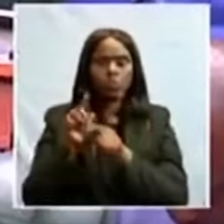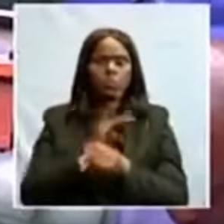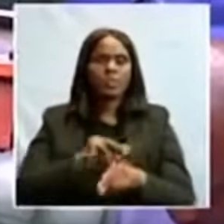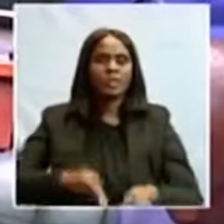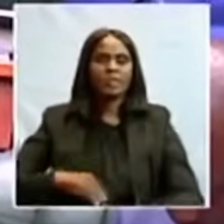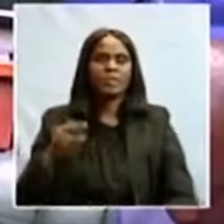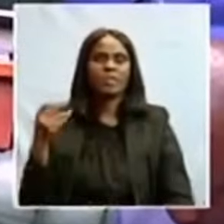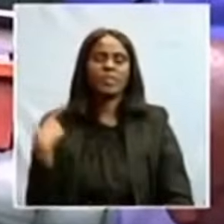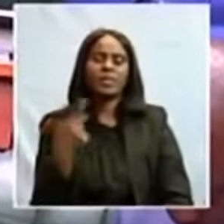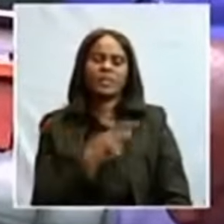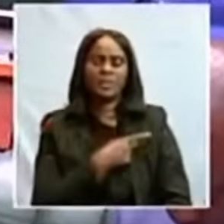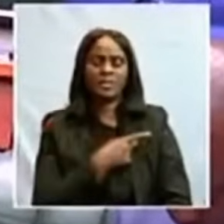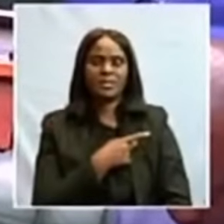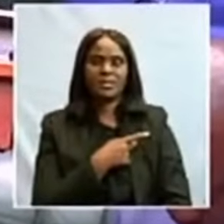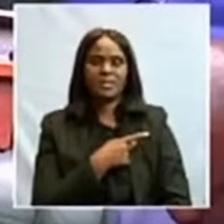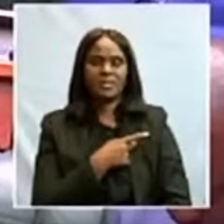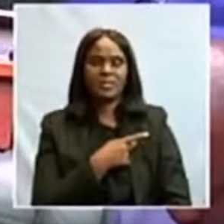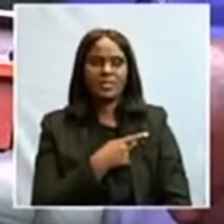parliament.